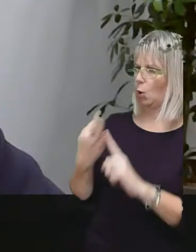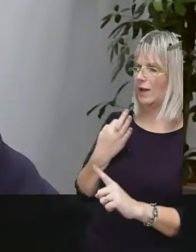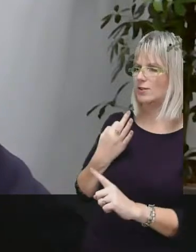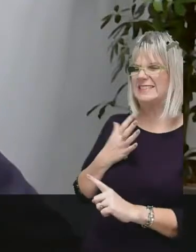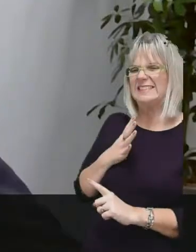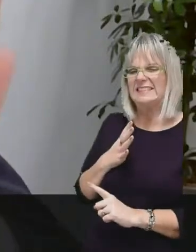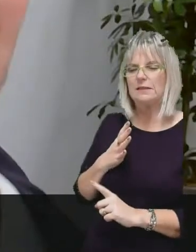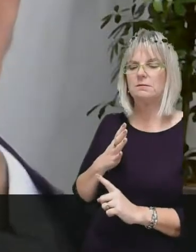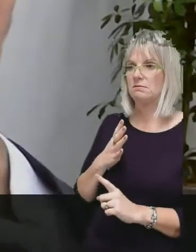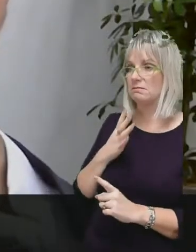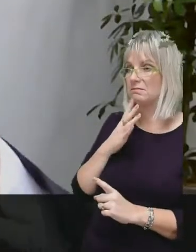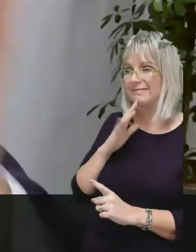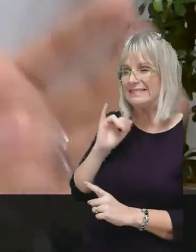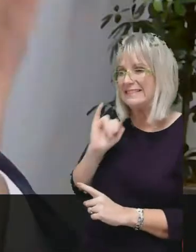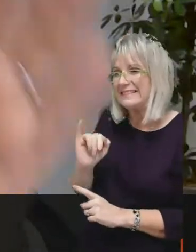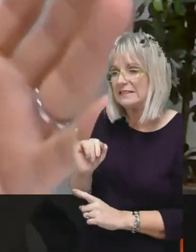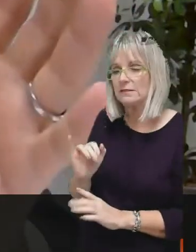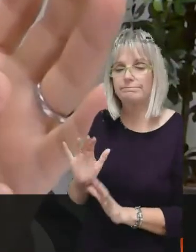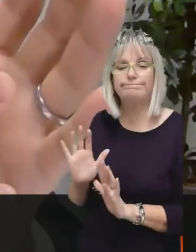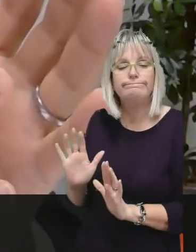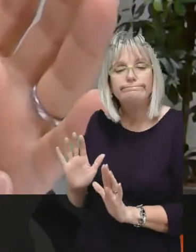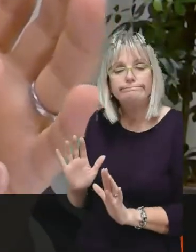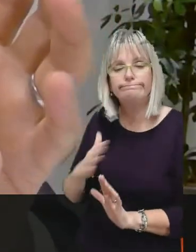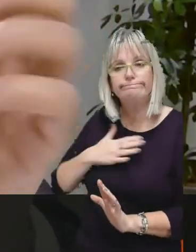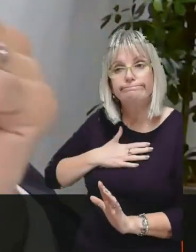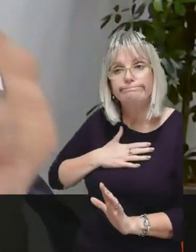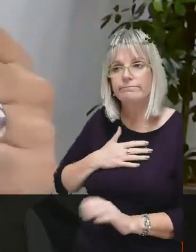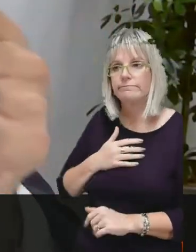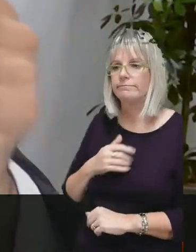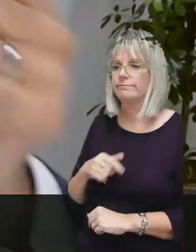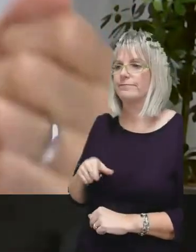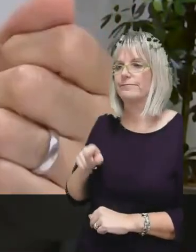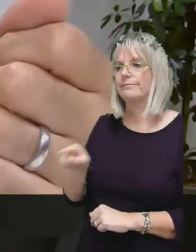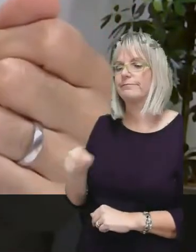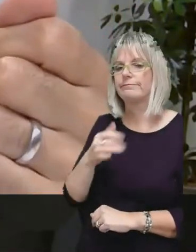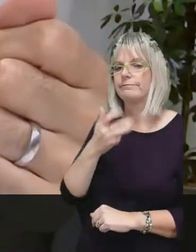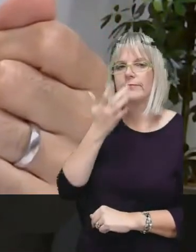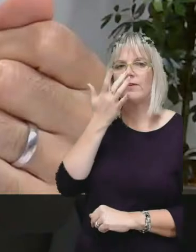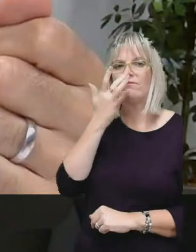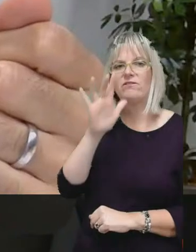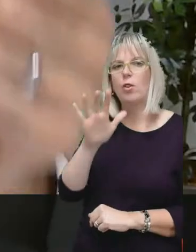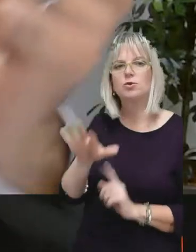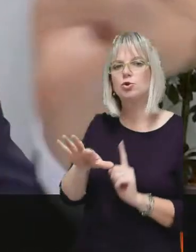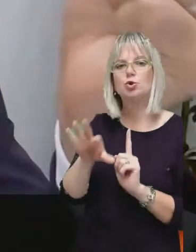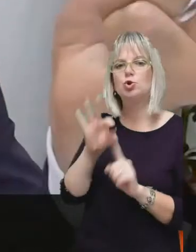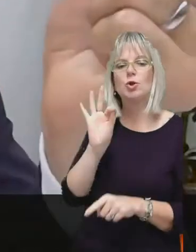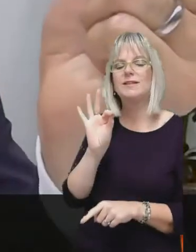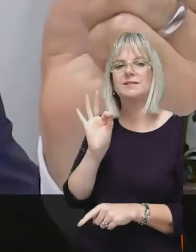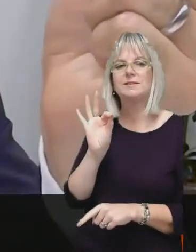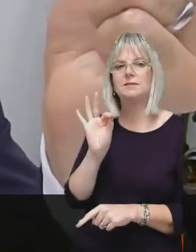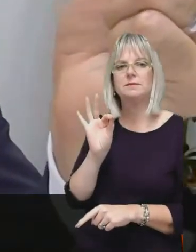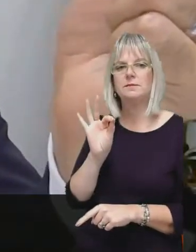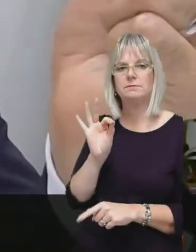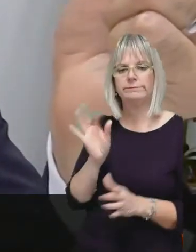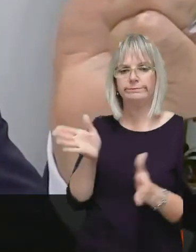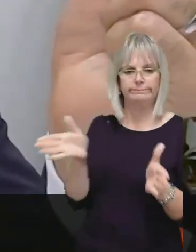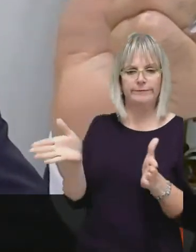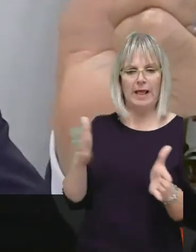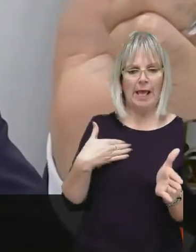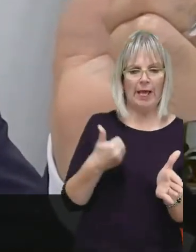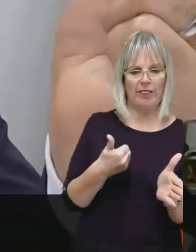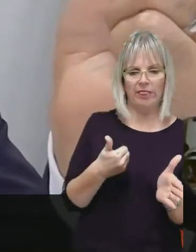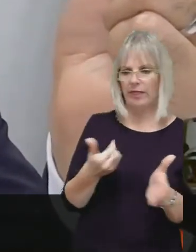Firstly, look, it's a false choice or a false dichotomy to choose between health and the economy.